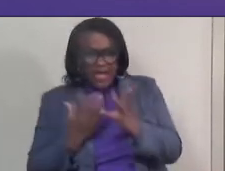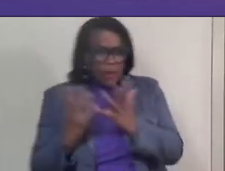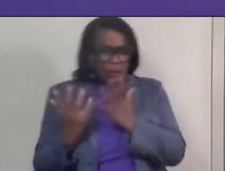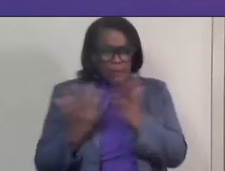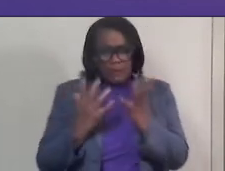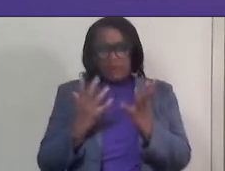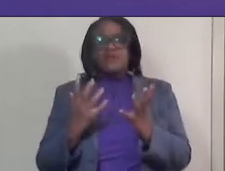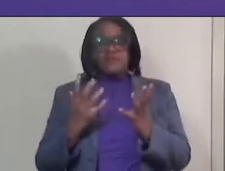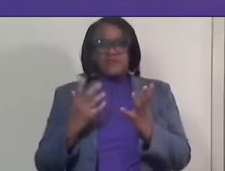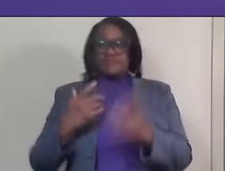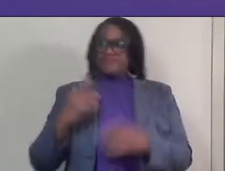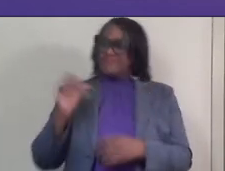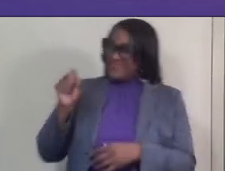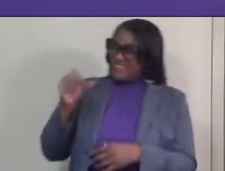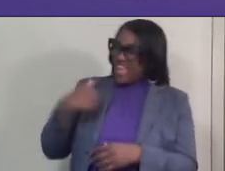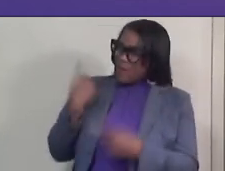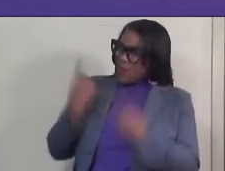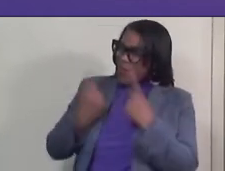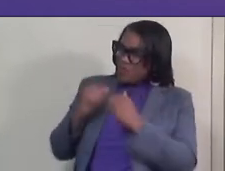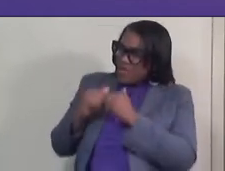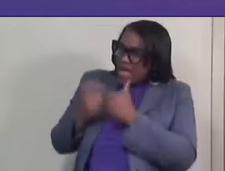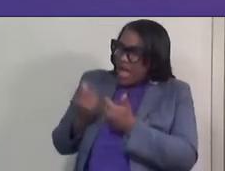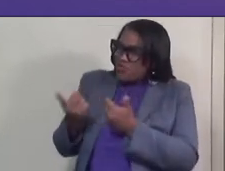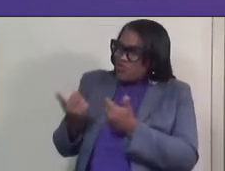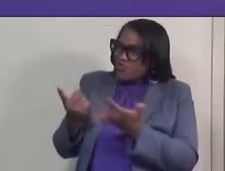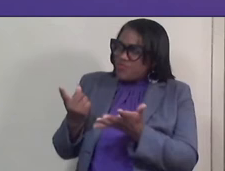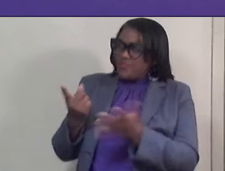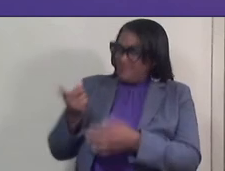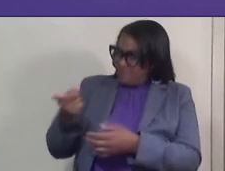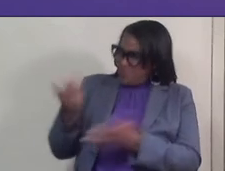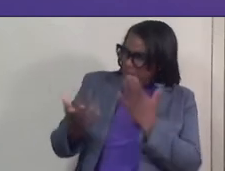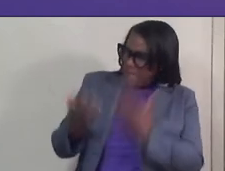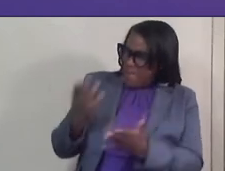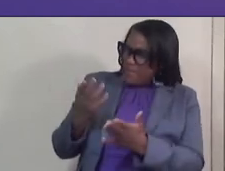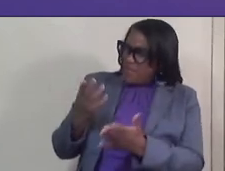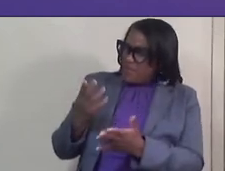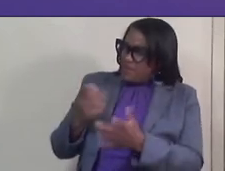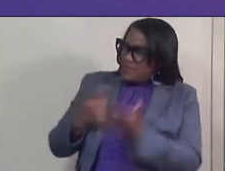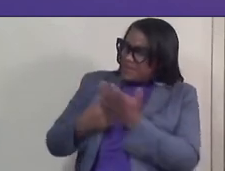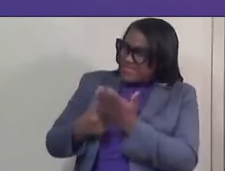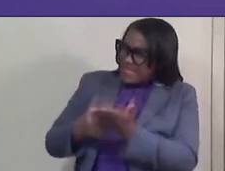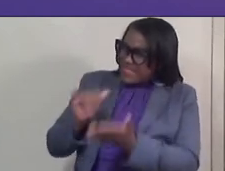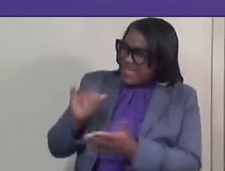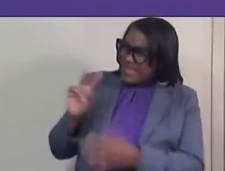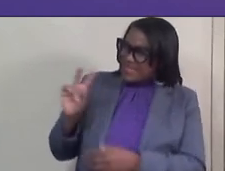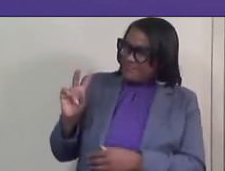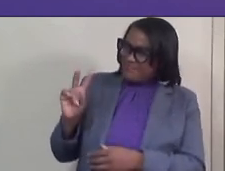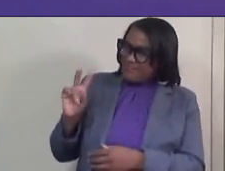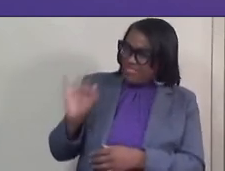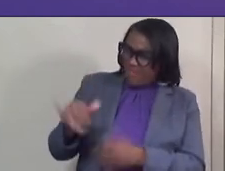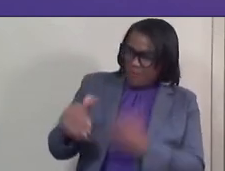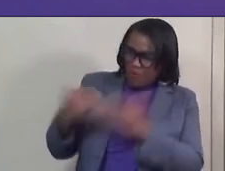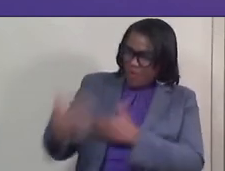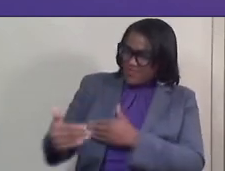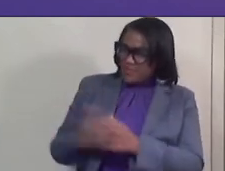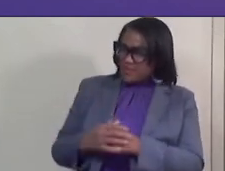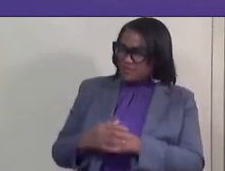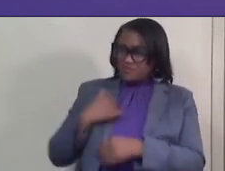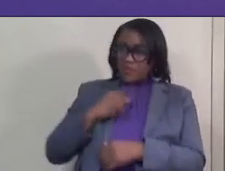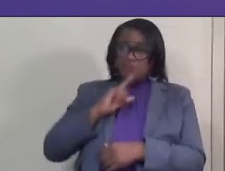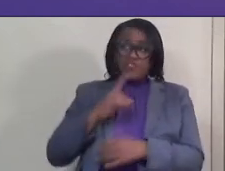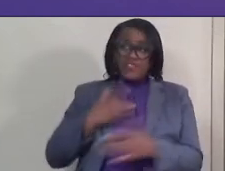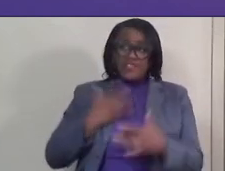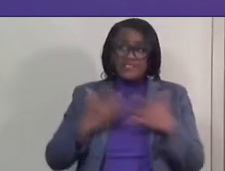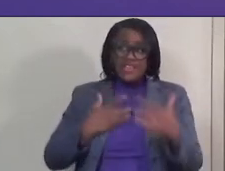Yeah, I was wondering if you could talk a little bit about that secondary process, which I was really excited about. I knew